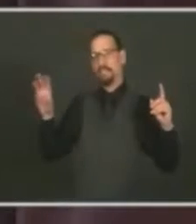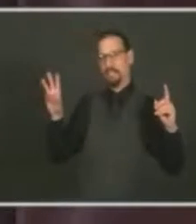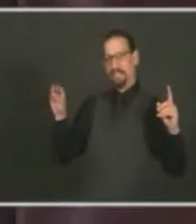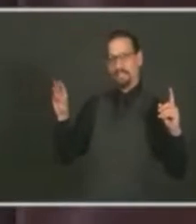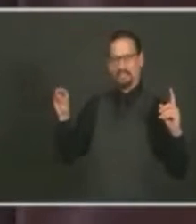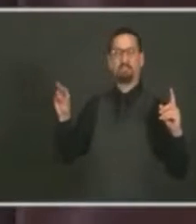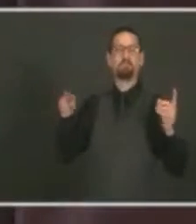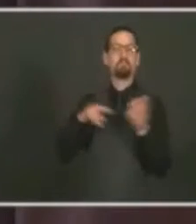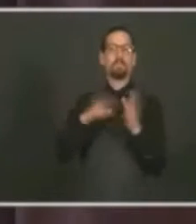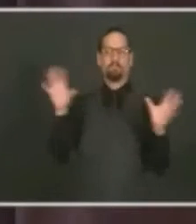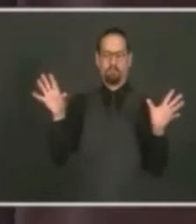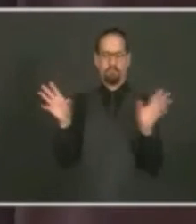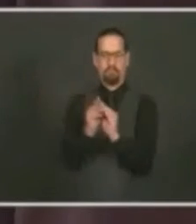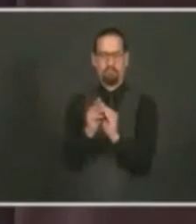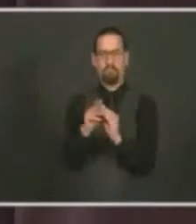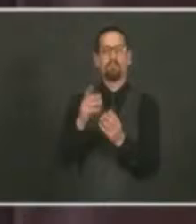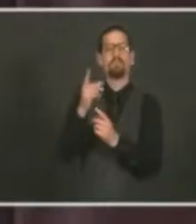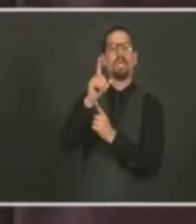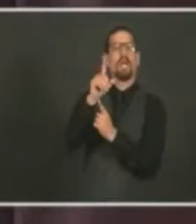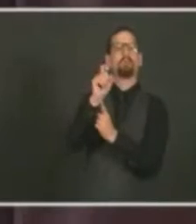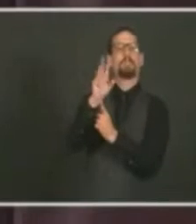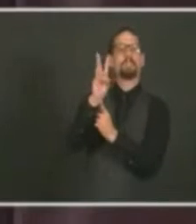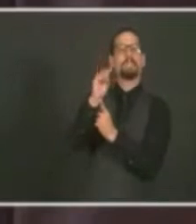home and the ones who are in school.